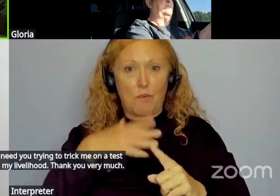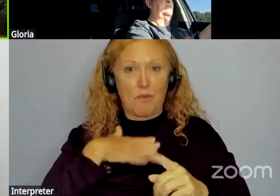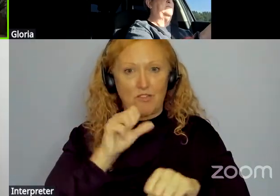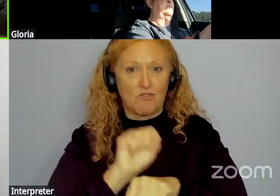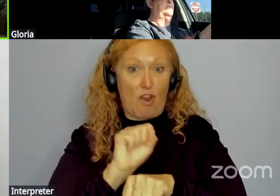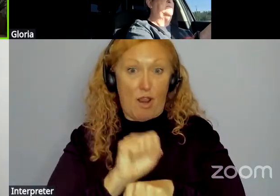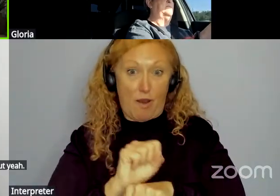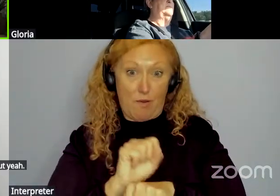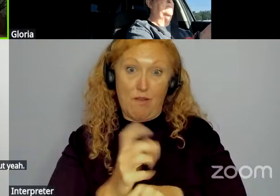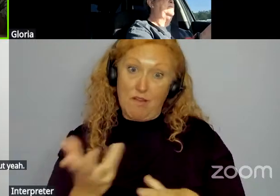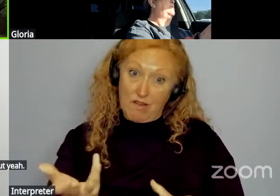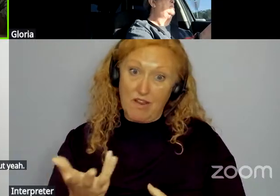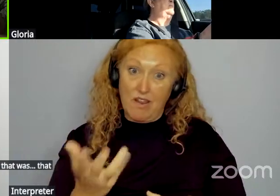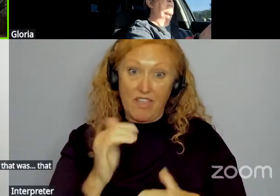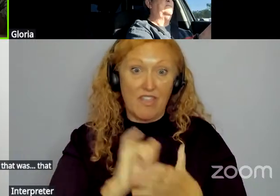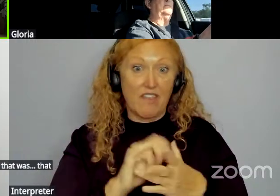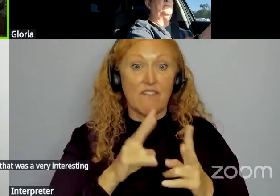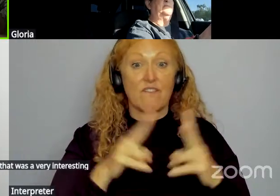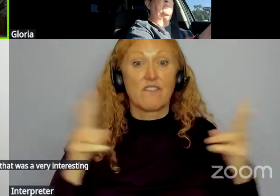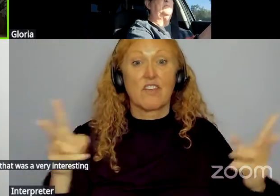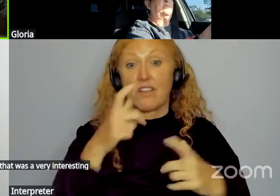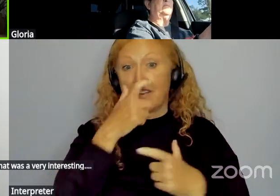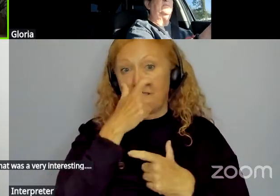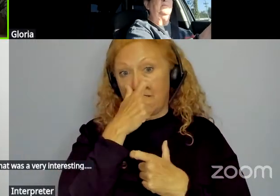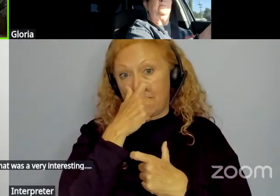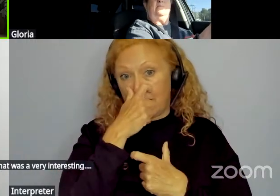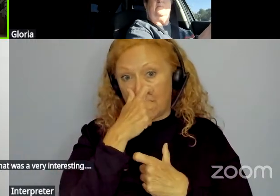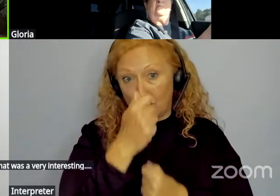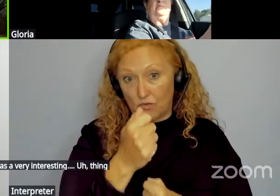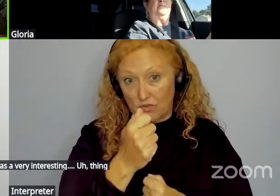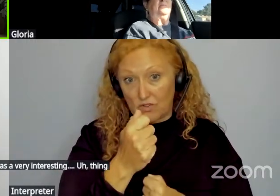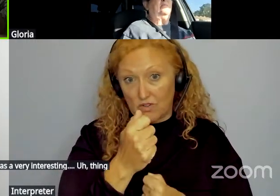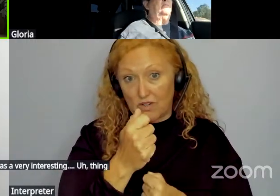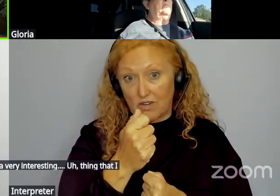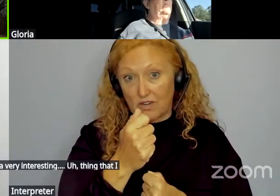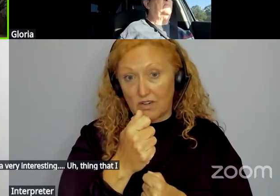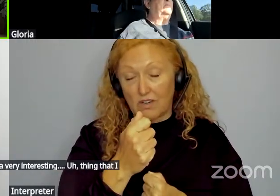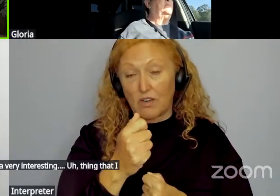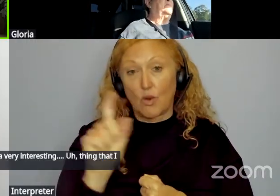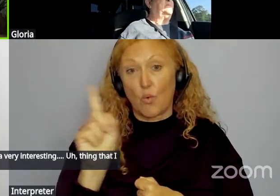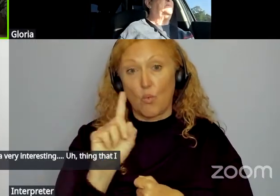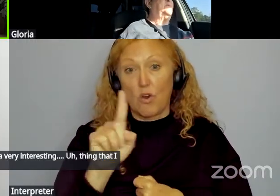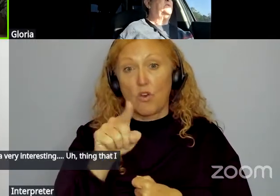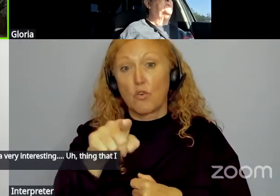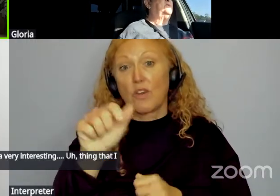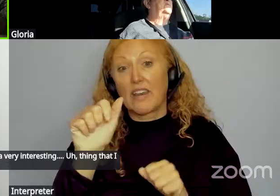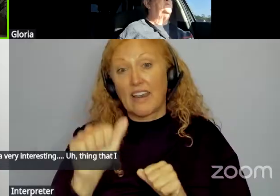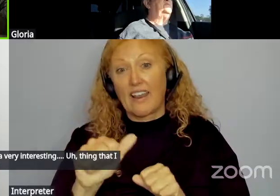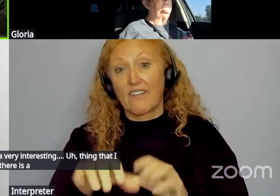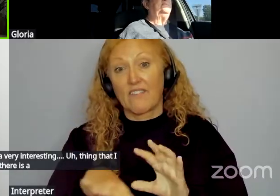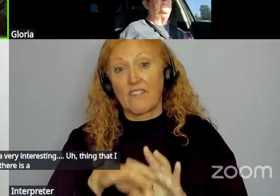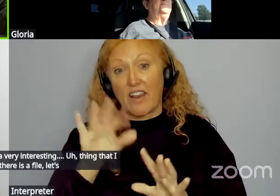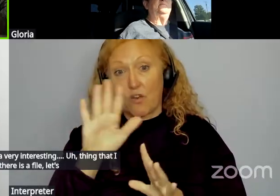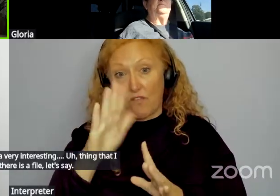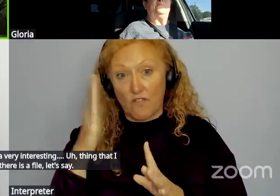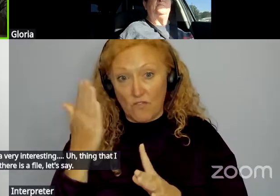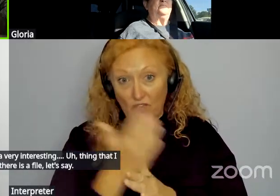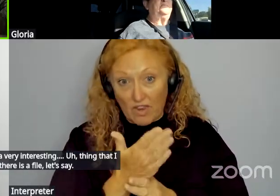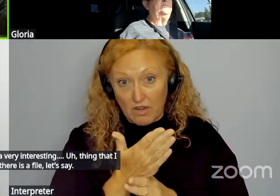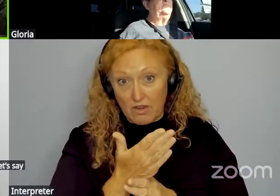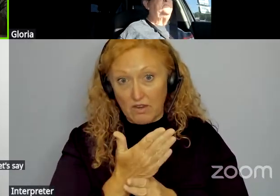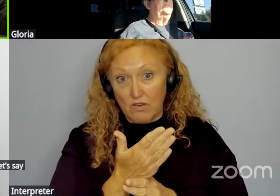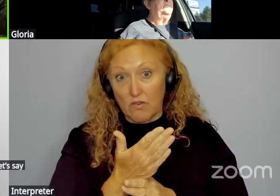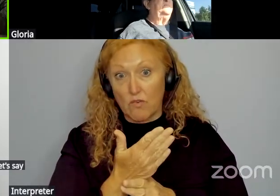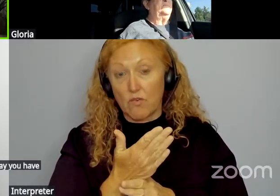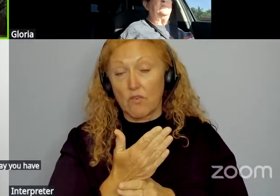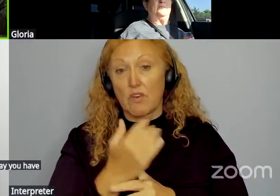But yeah, that was a very interesting thing that I discovered where you can, if there is a file, let's say you